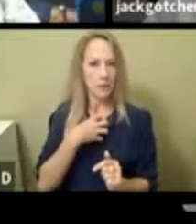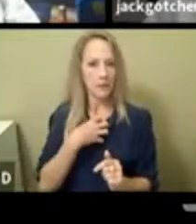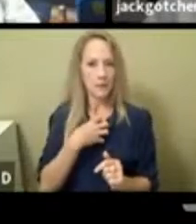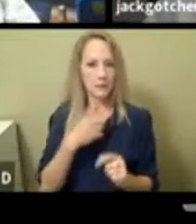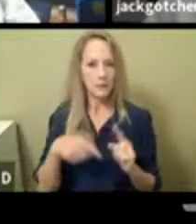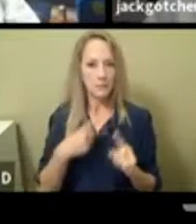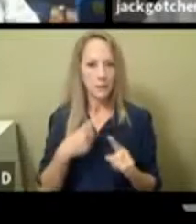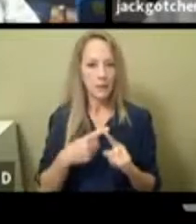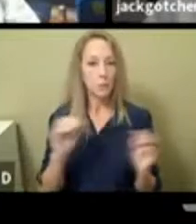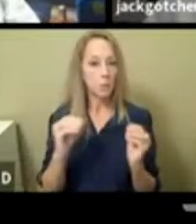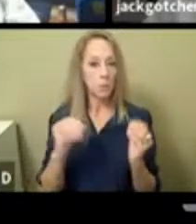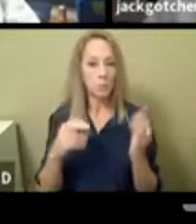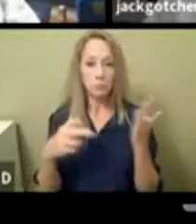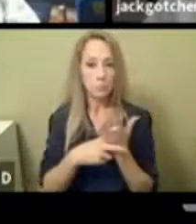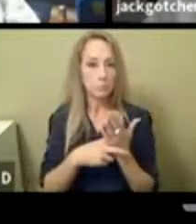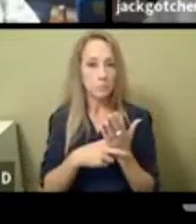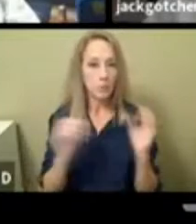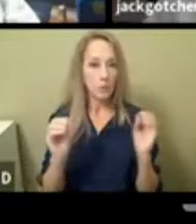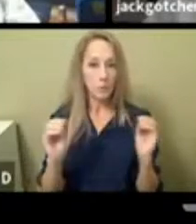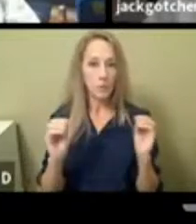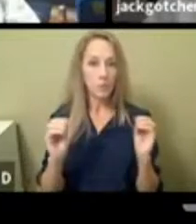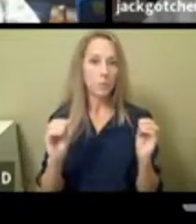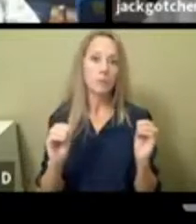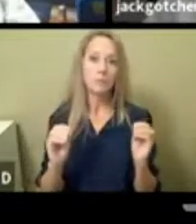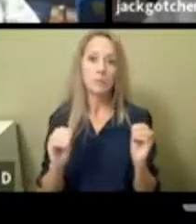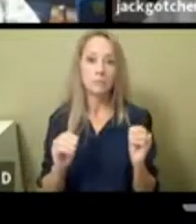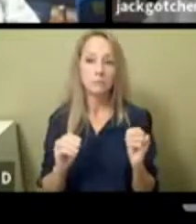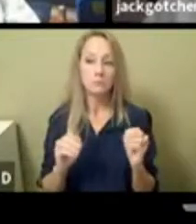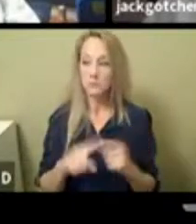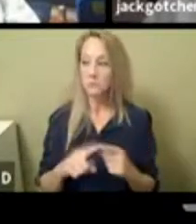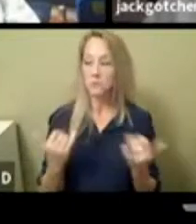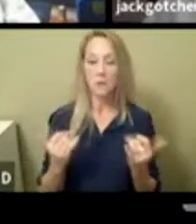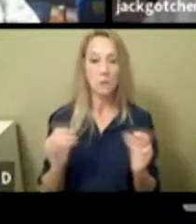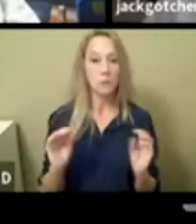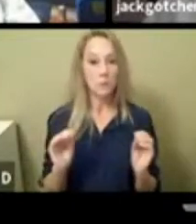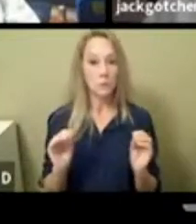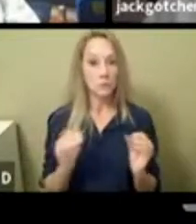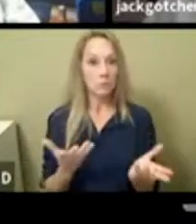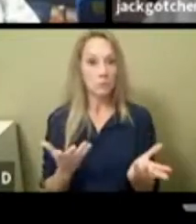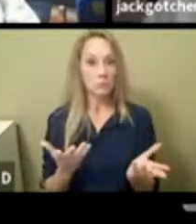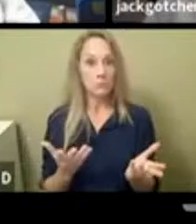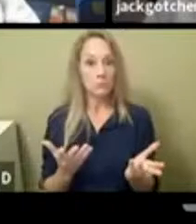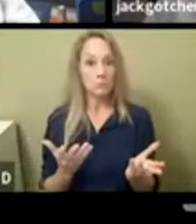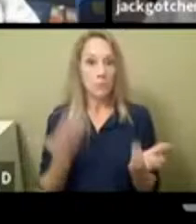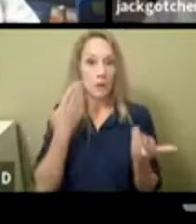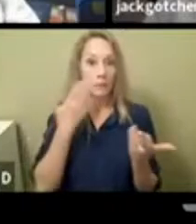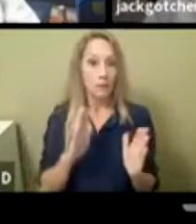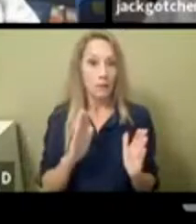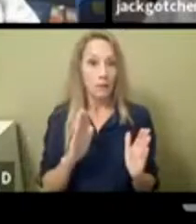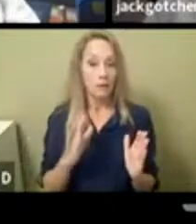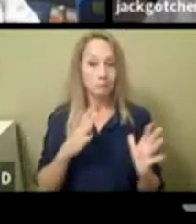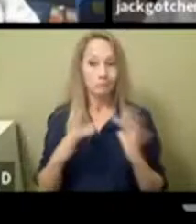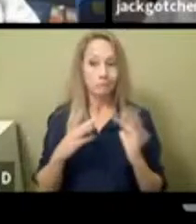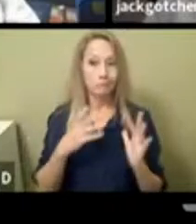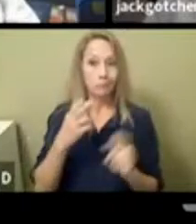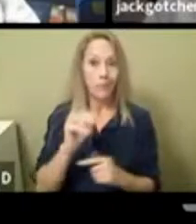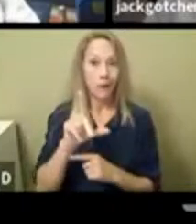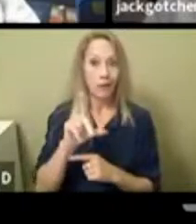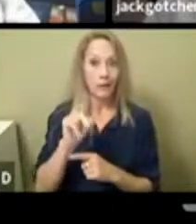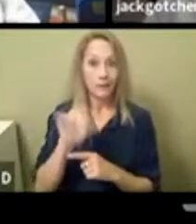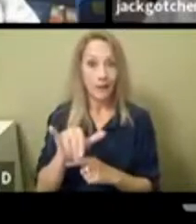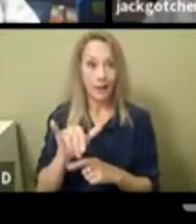any citations at this point. So I'm not sure the holidays is the right time to change